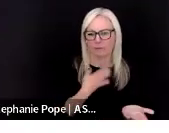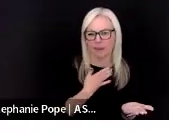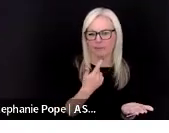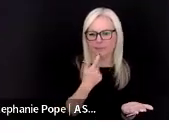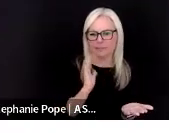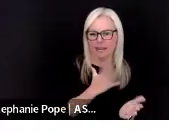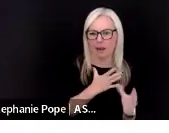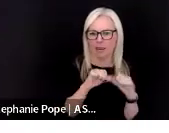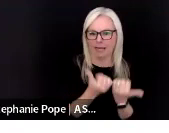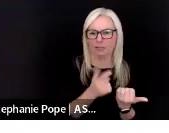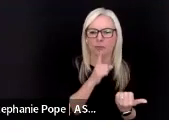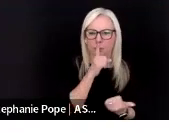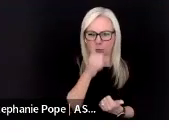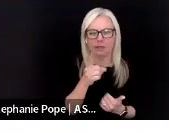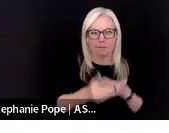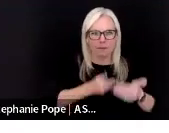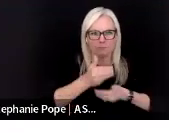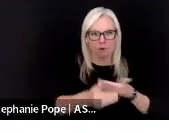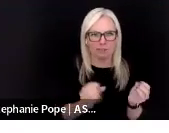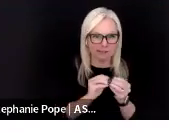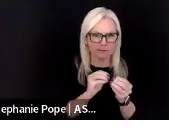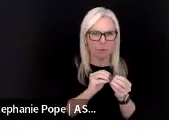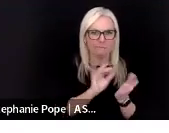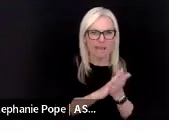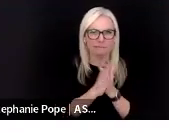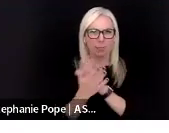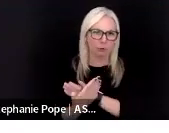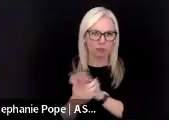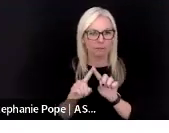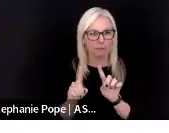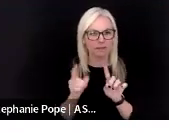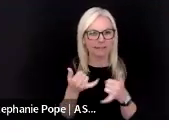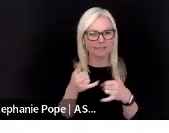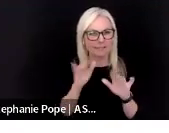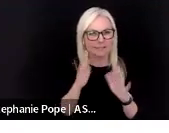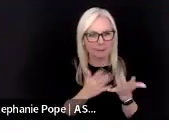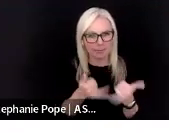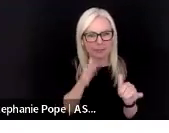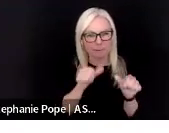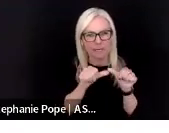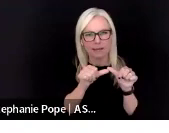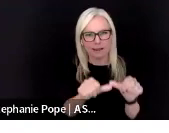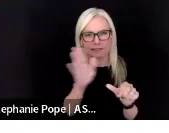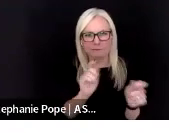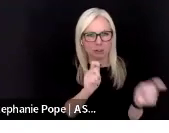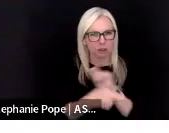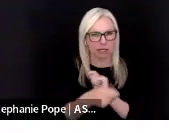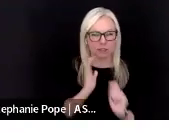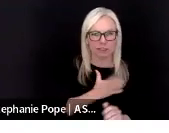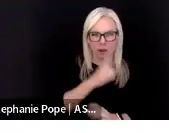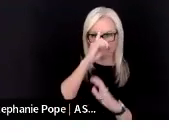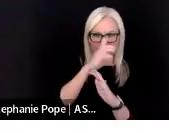really has been in a process of evolution. But some things remain constant and will never change, and that is our vision and our mandate to